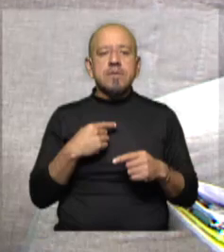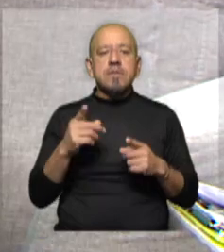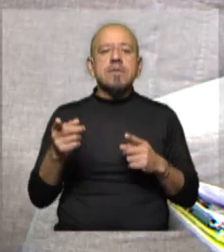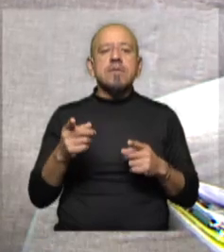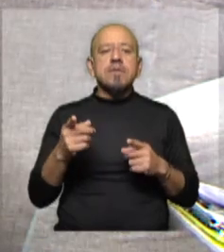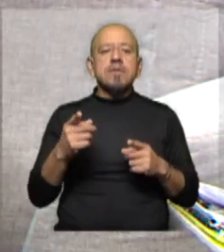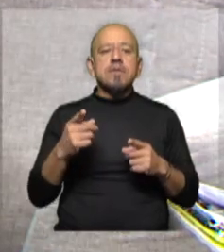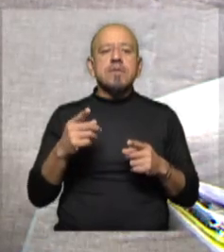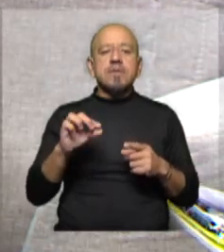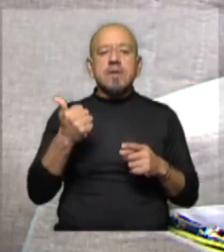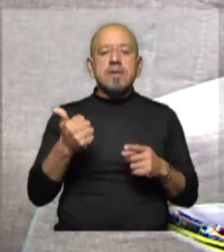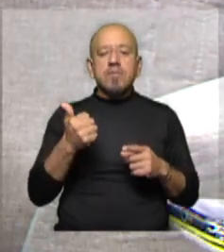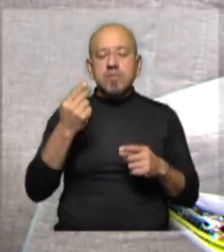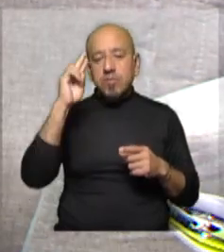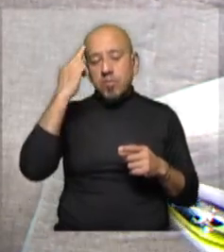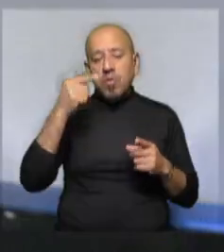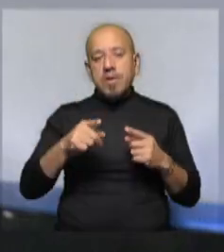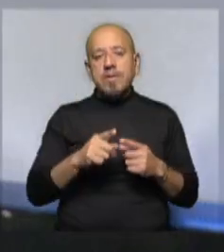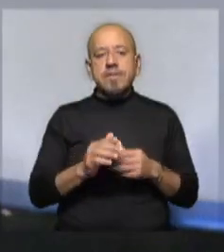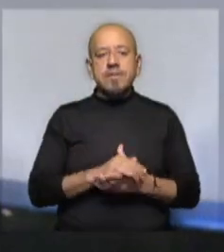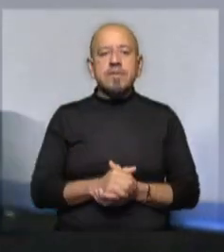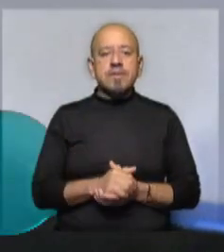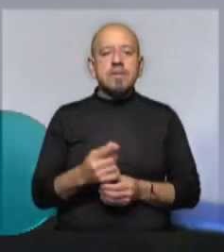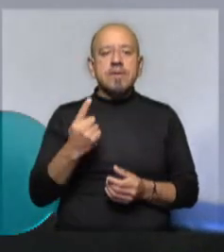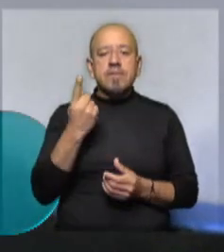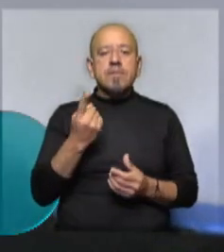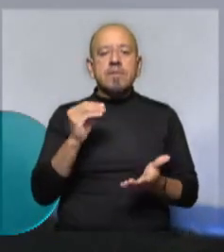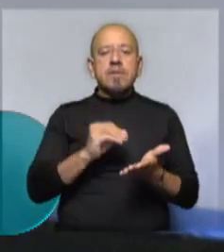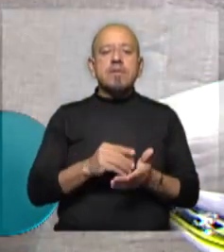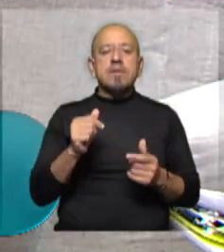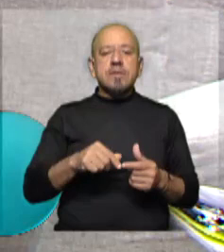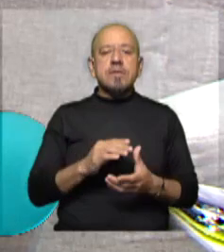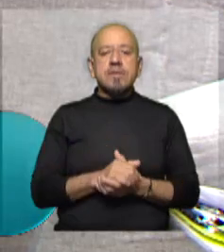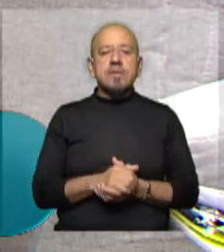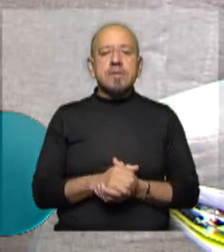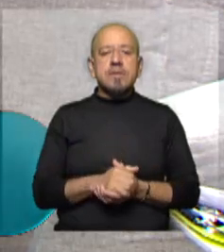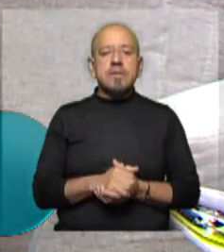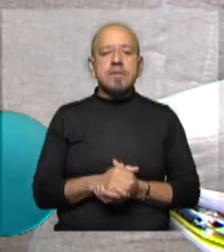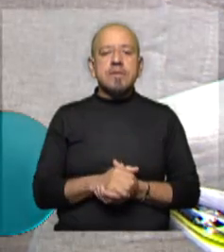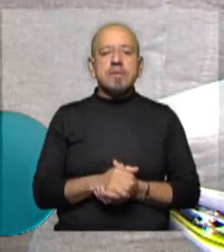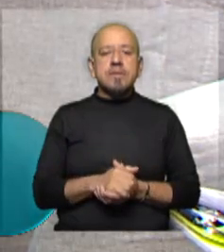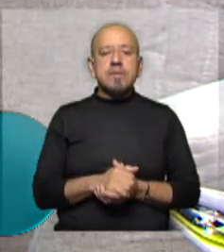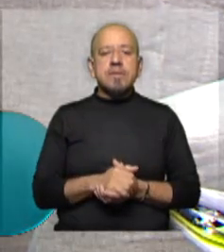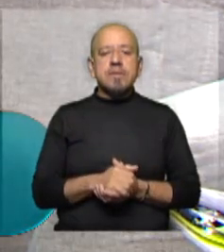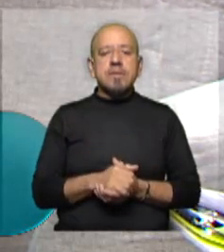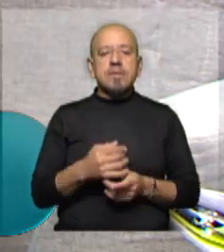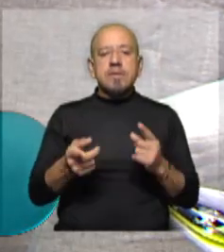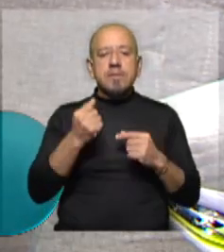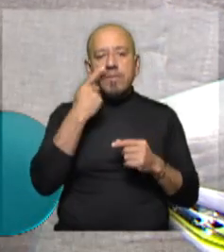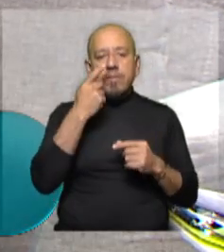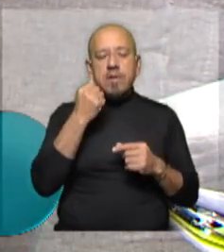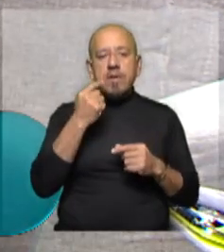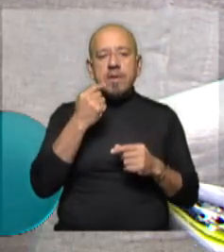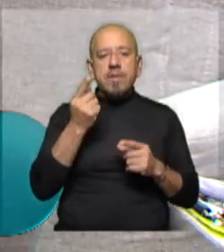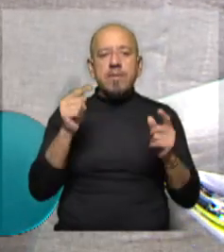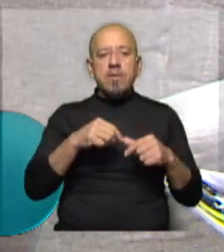Ante Argentina. Pero la primera vez acá. Sí. Mi papá está aquí en 1978 y 98. Mi papá vino en el